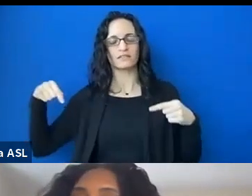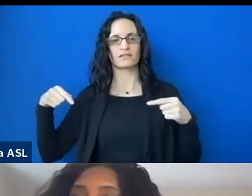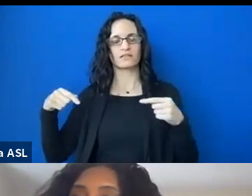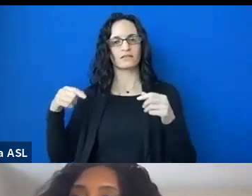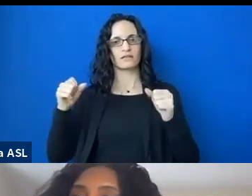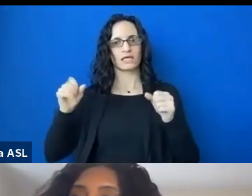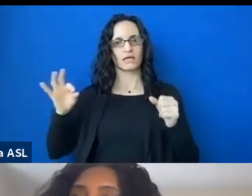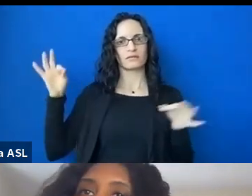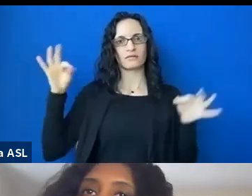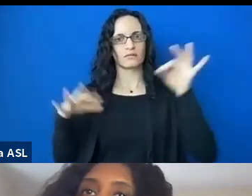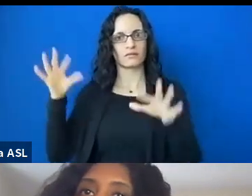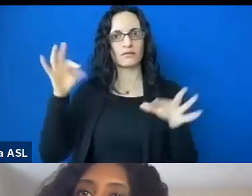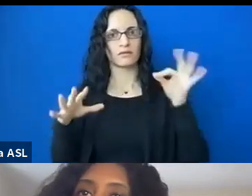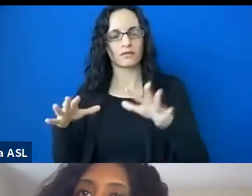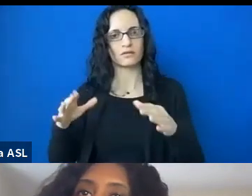really important